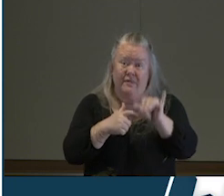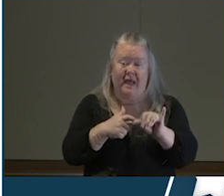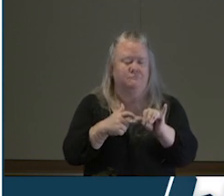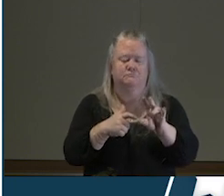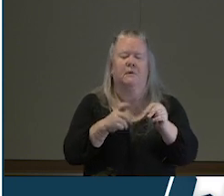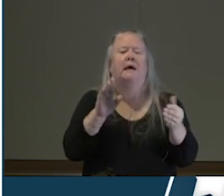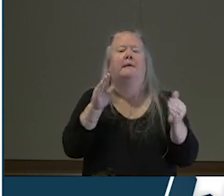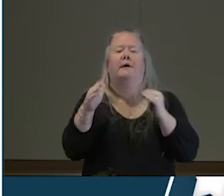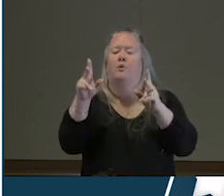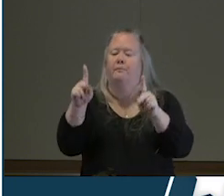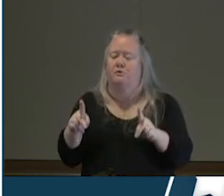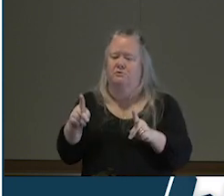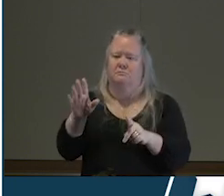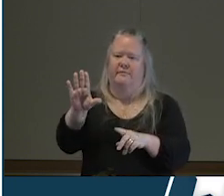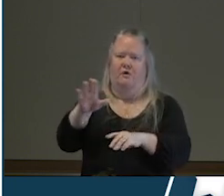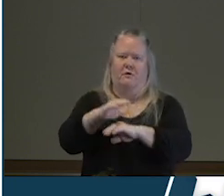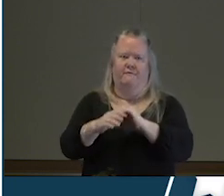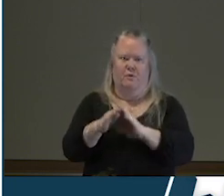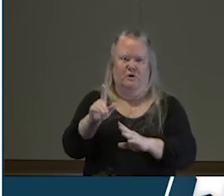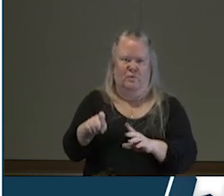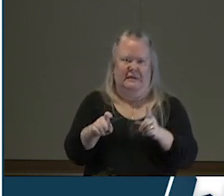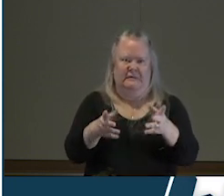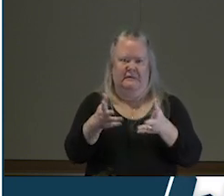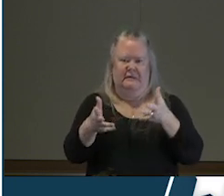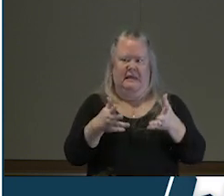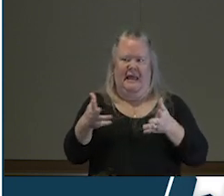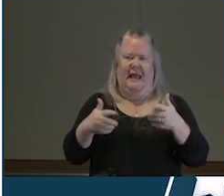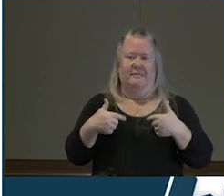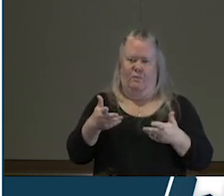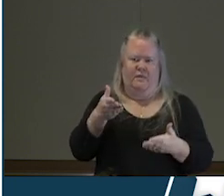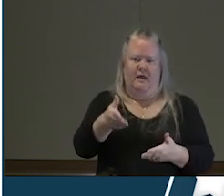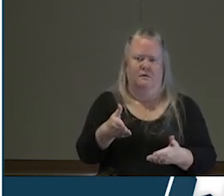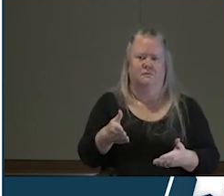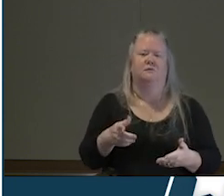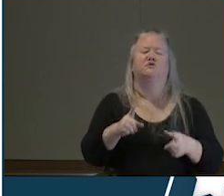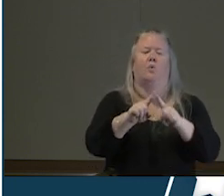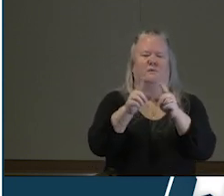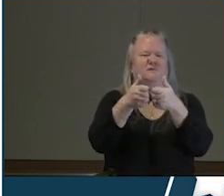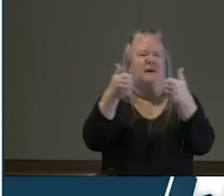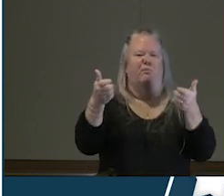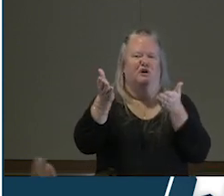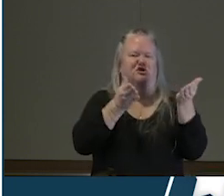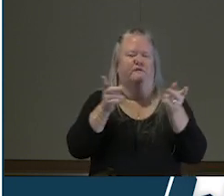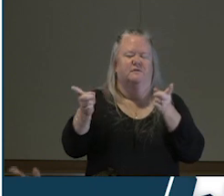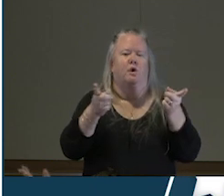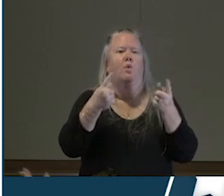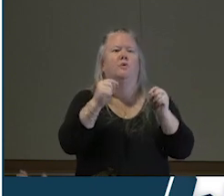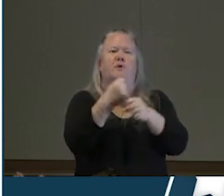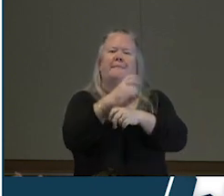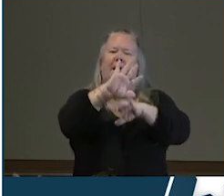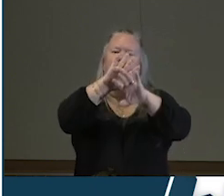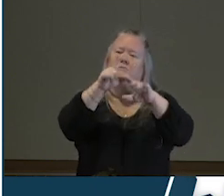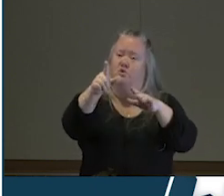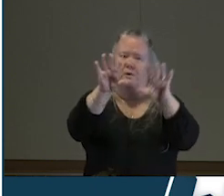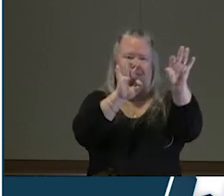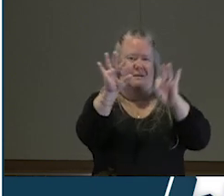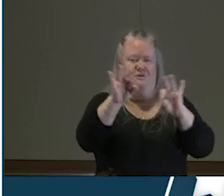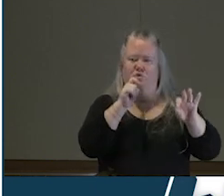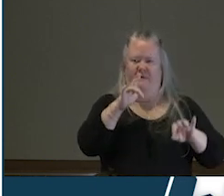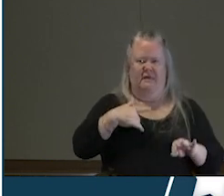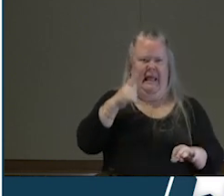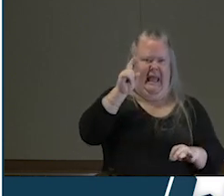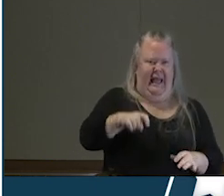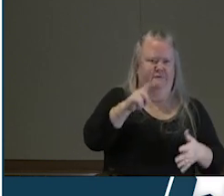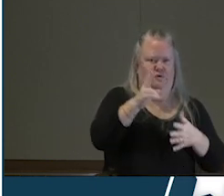versus someone's comfort and they need it, and then we're absolutely there for them. Yep. Yep, we try to make it a la carte so no one feels like